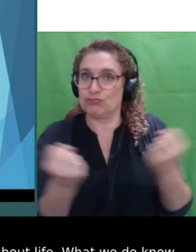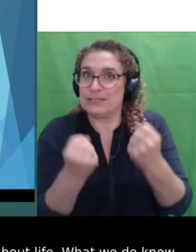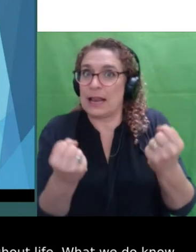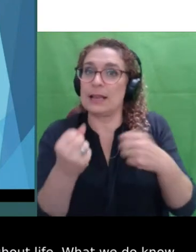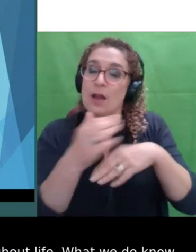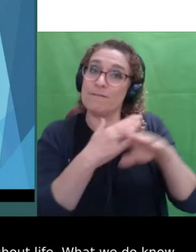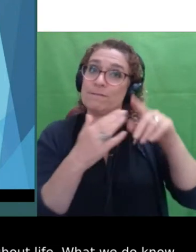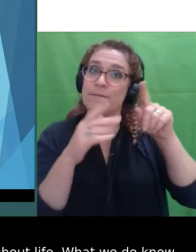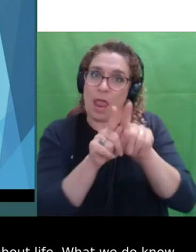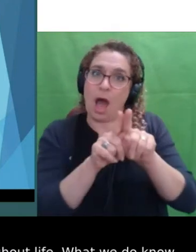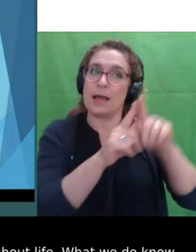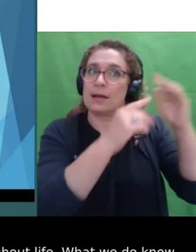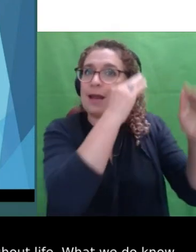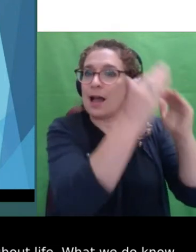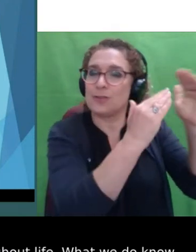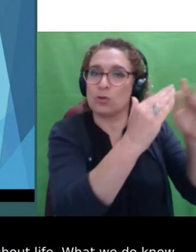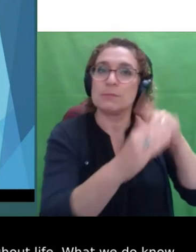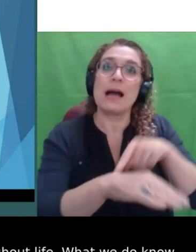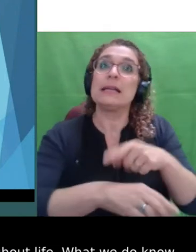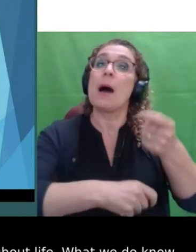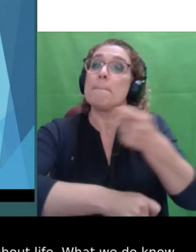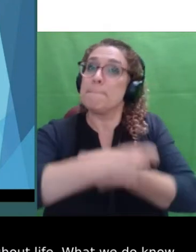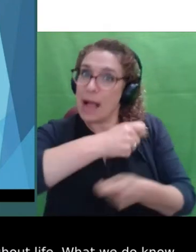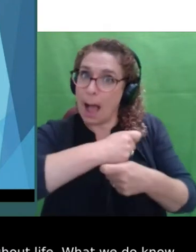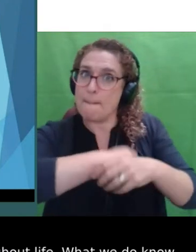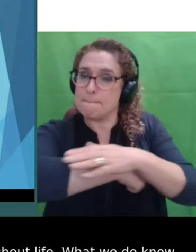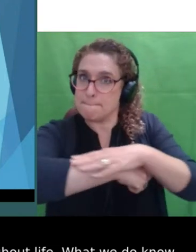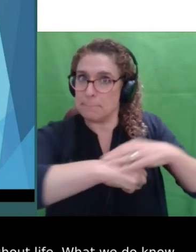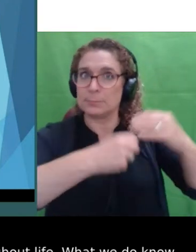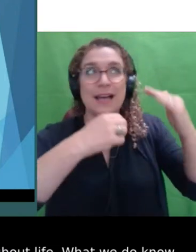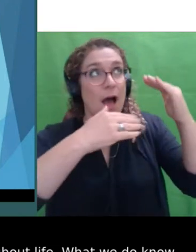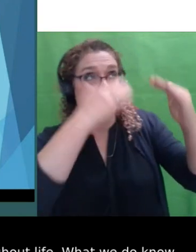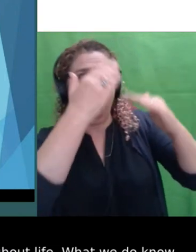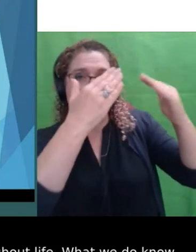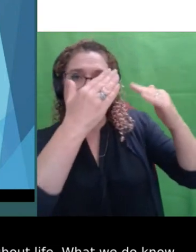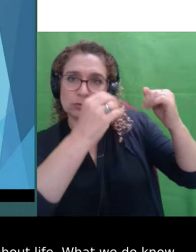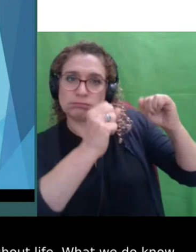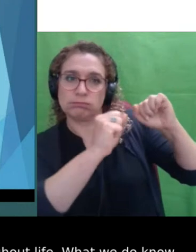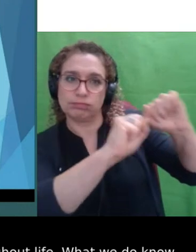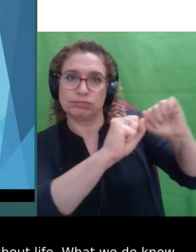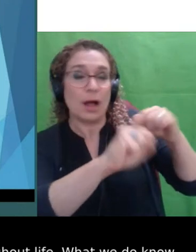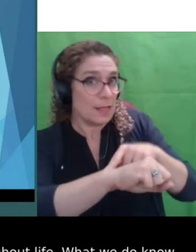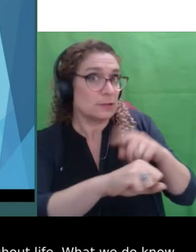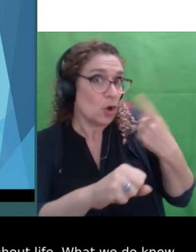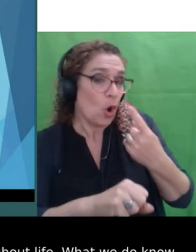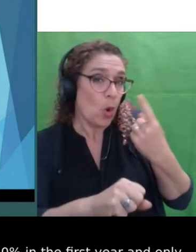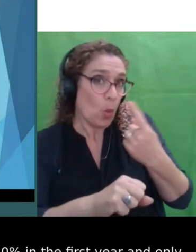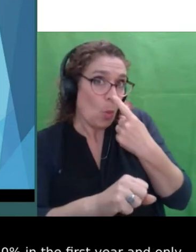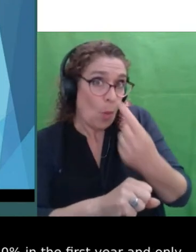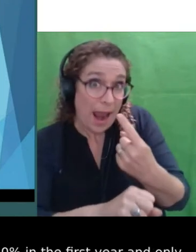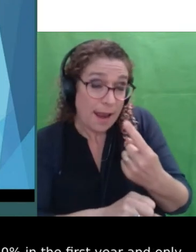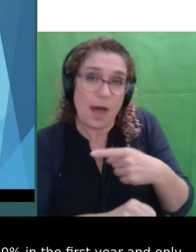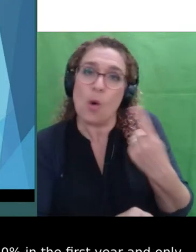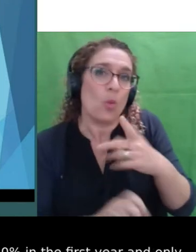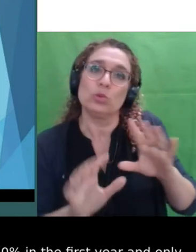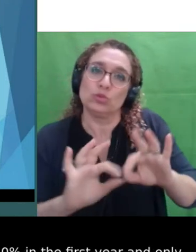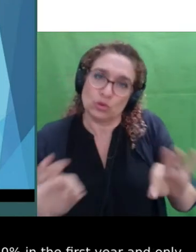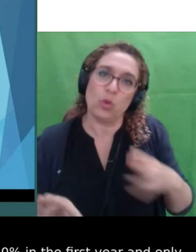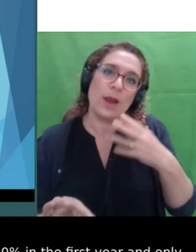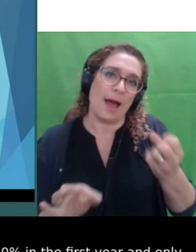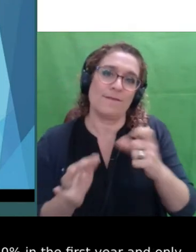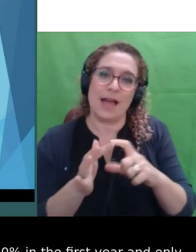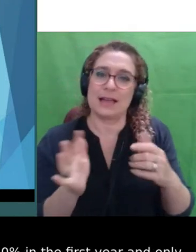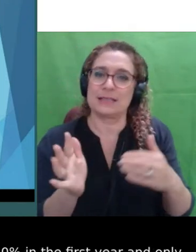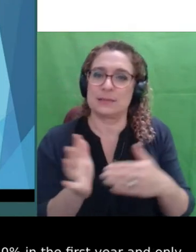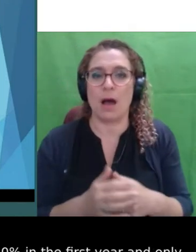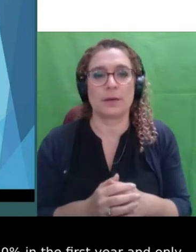becomes the adult resilience and this is in people without eczema at age one the skin barrier